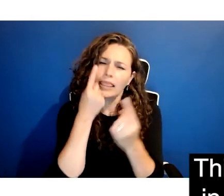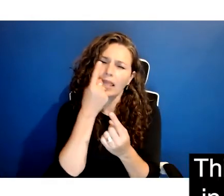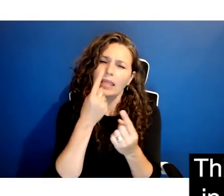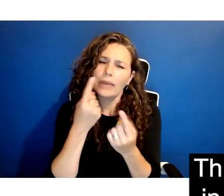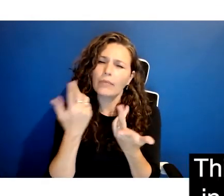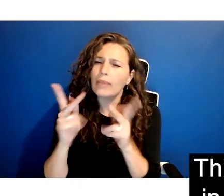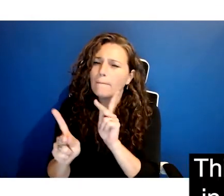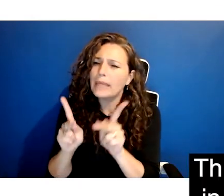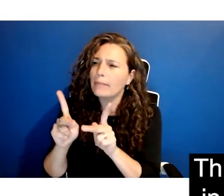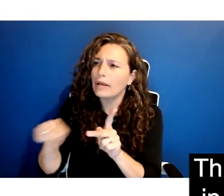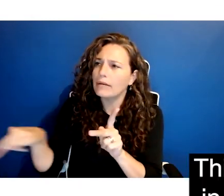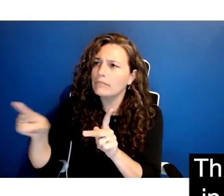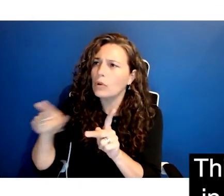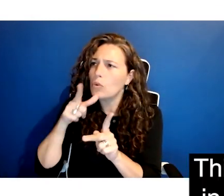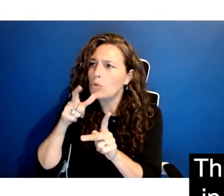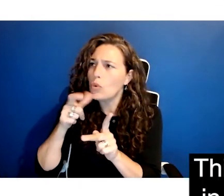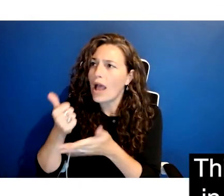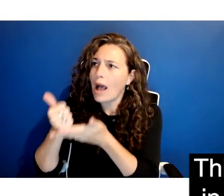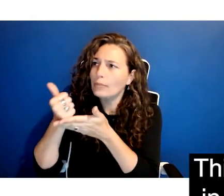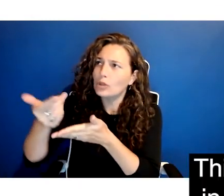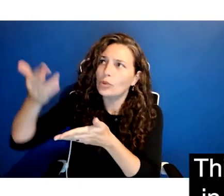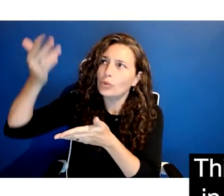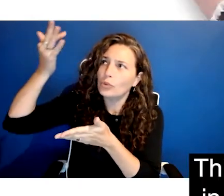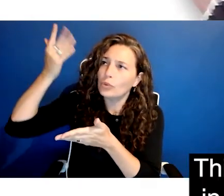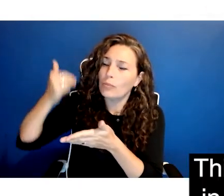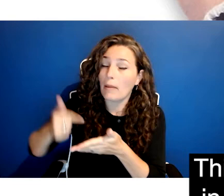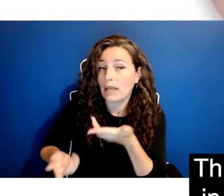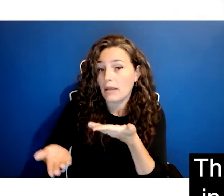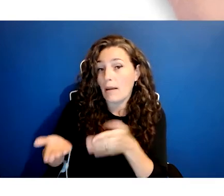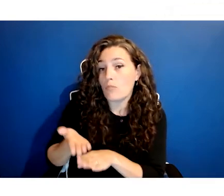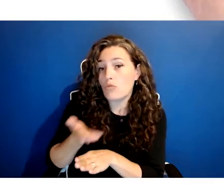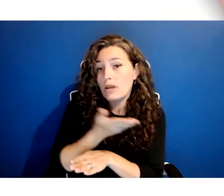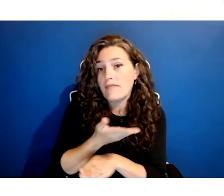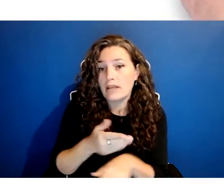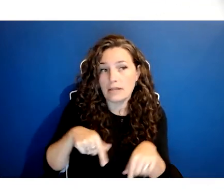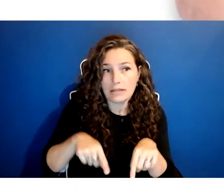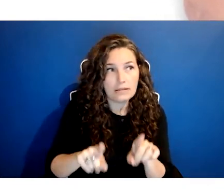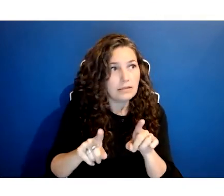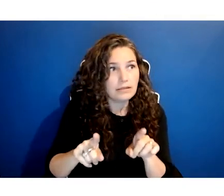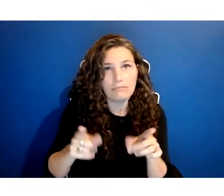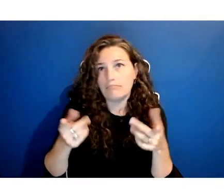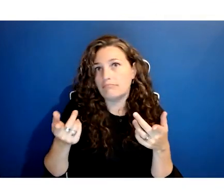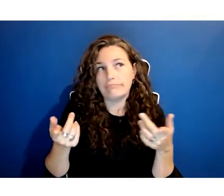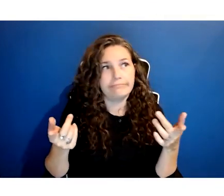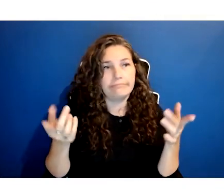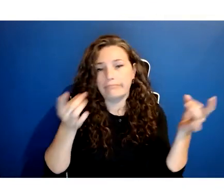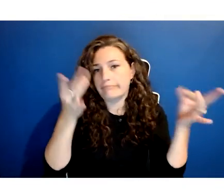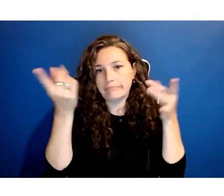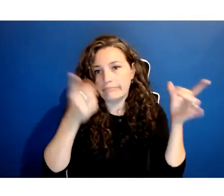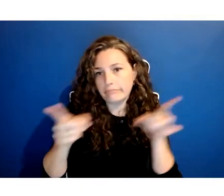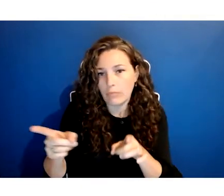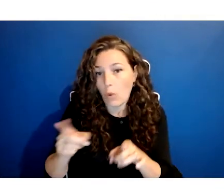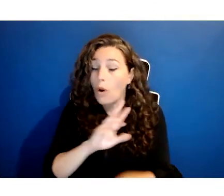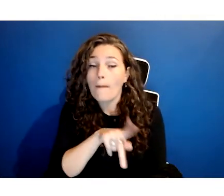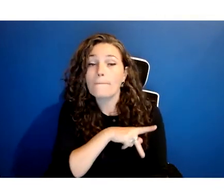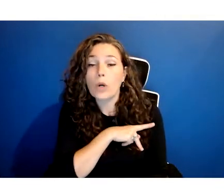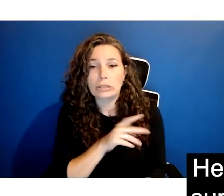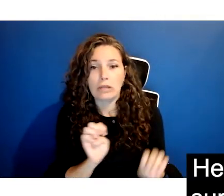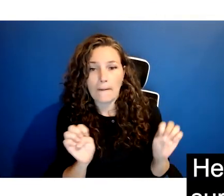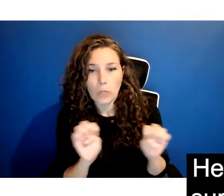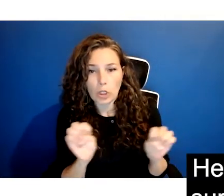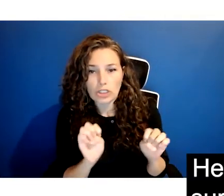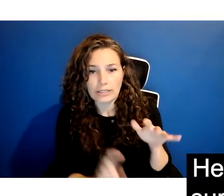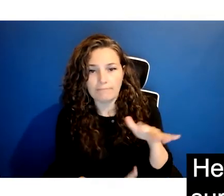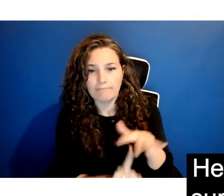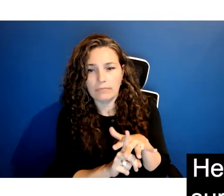Think about the people that have helped you in the past during disasters or emergencies, including personal emergencies. Here are